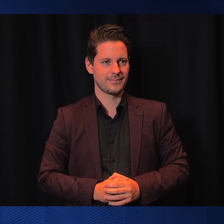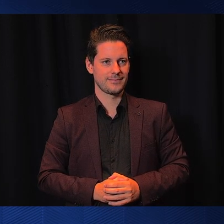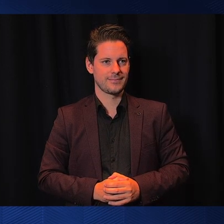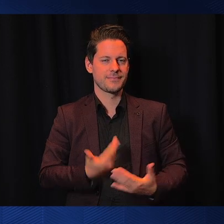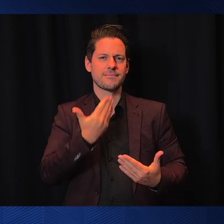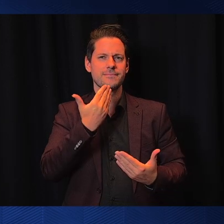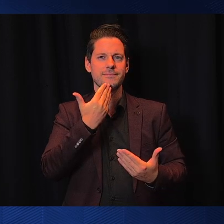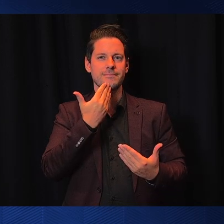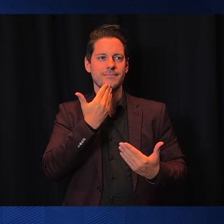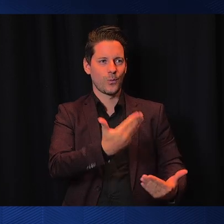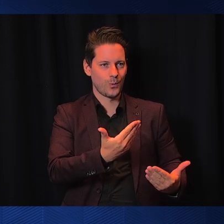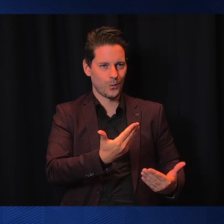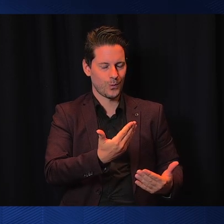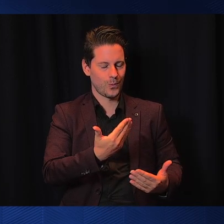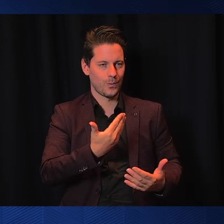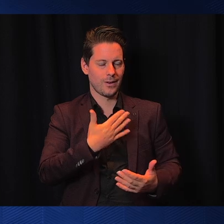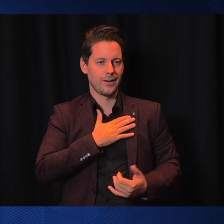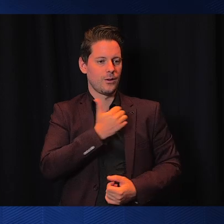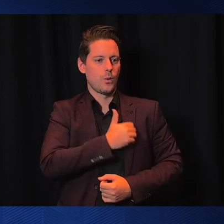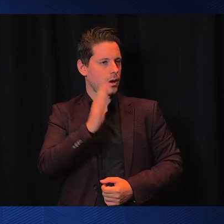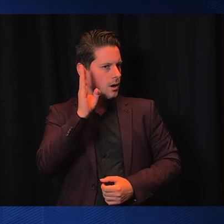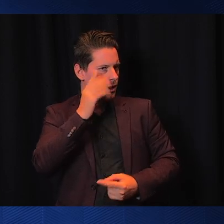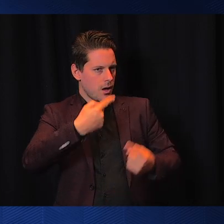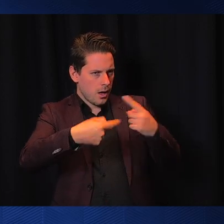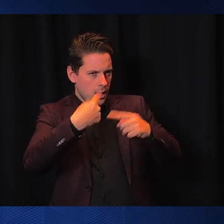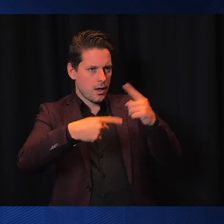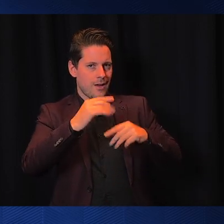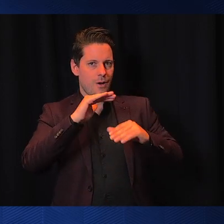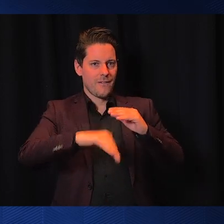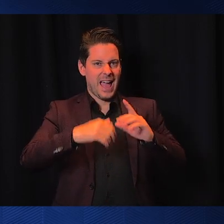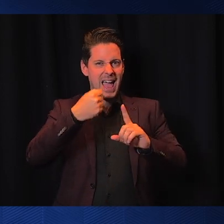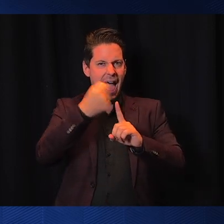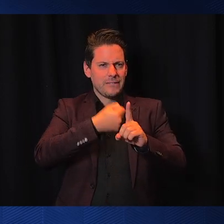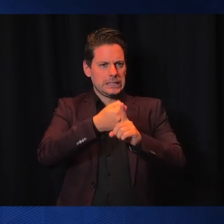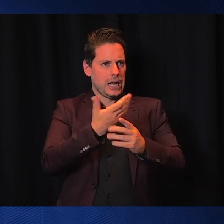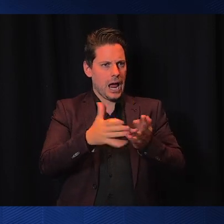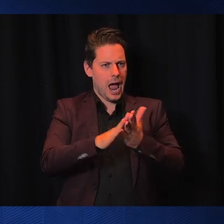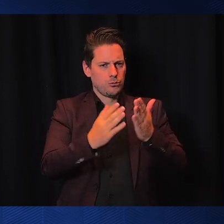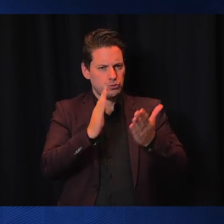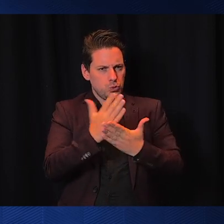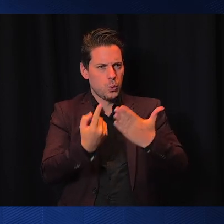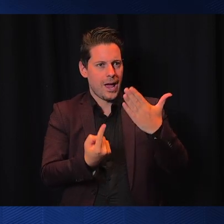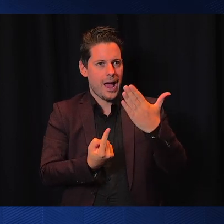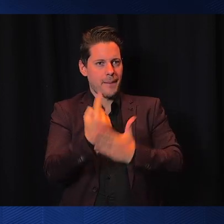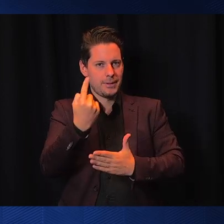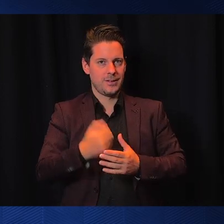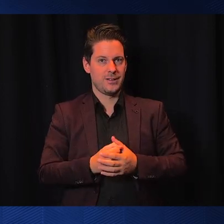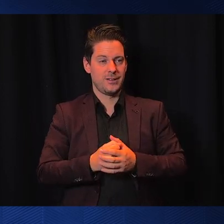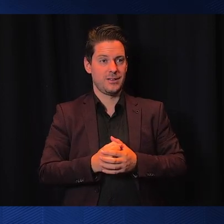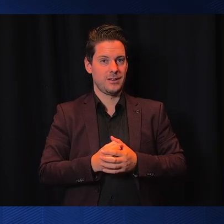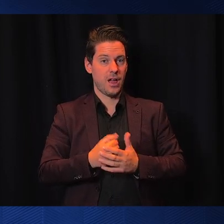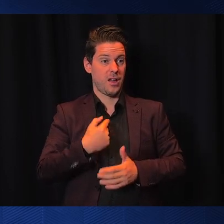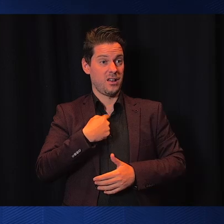Thank you so much, Puji. I always love listening to you talk about how advocacy unfolds and the idea of voices needing to find